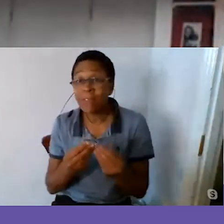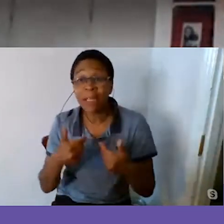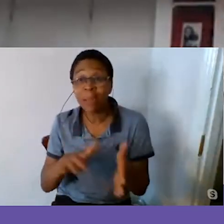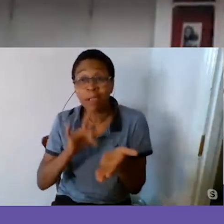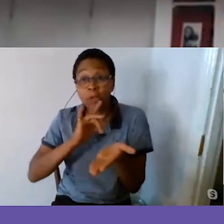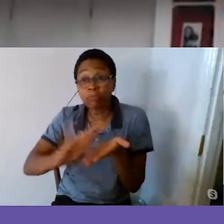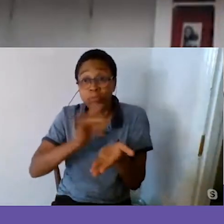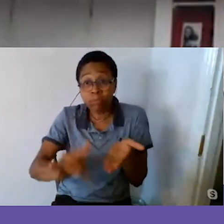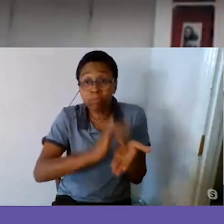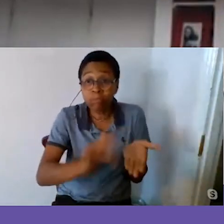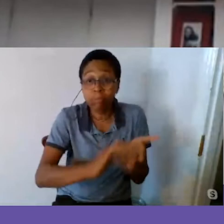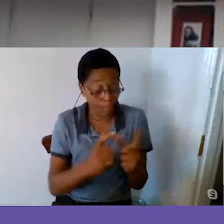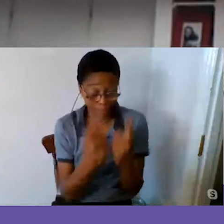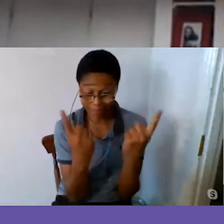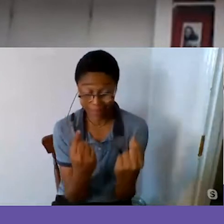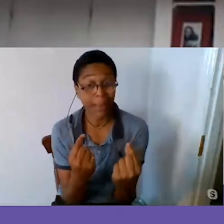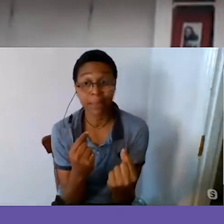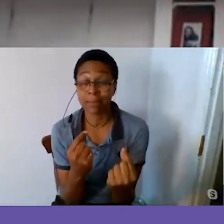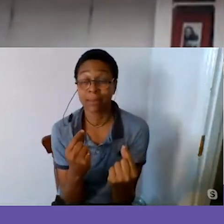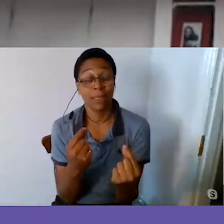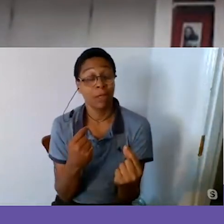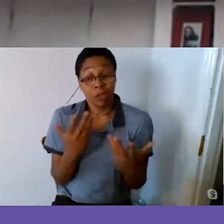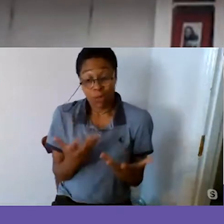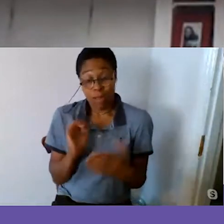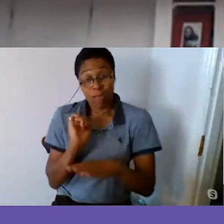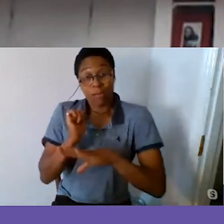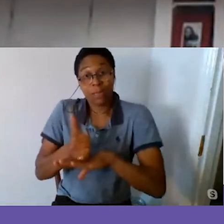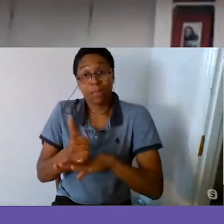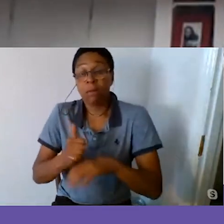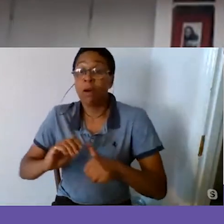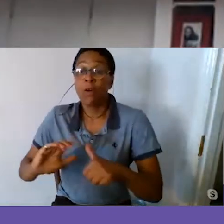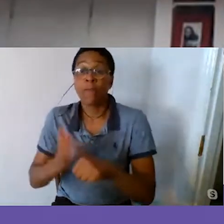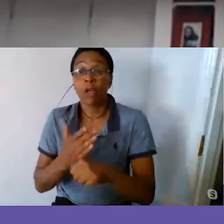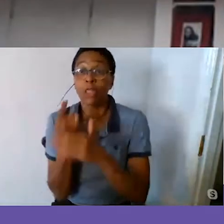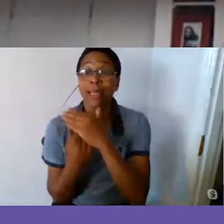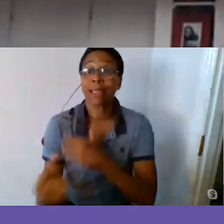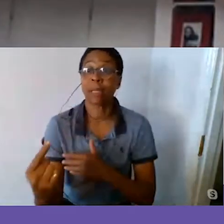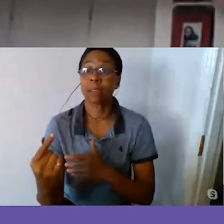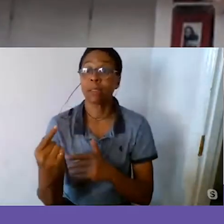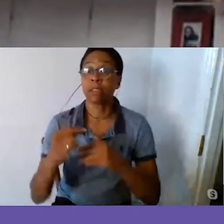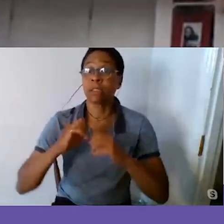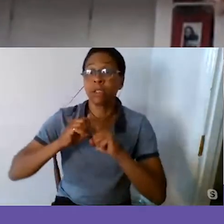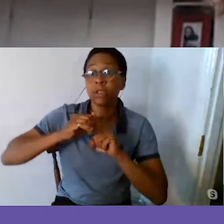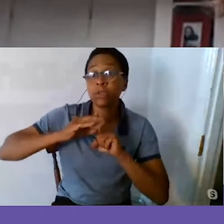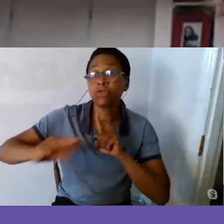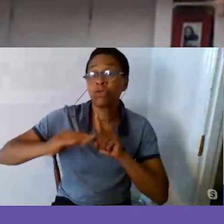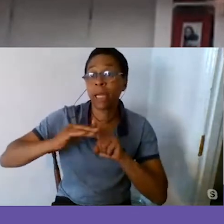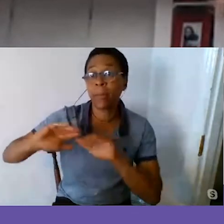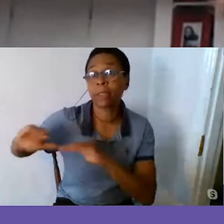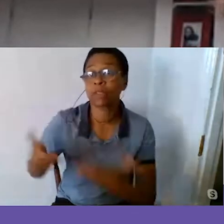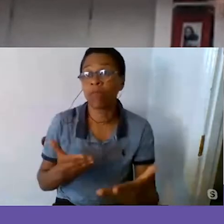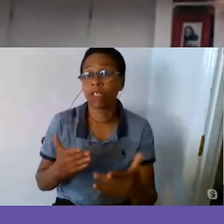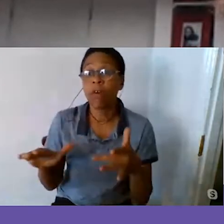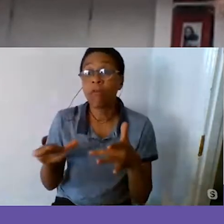anywhere they've happened, and now I'm setting up the first independent streaming service for Middle East North African